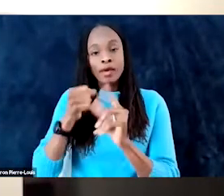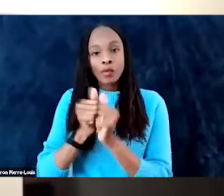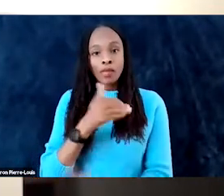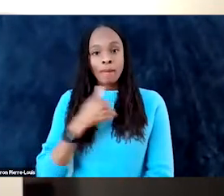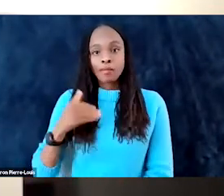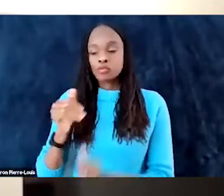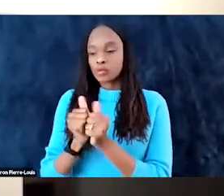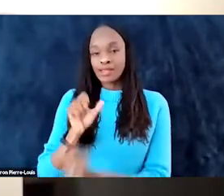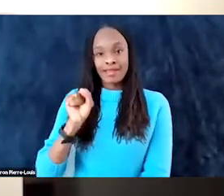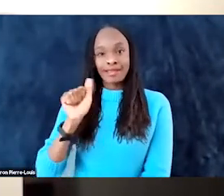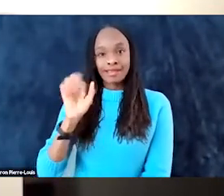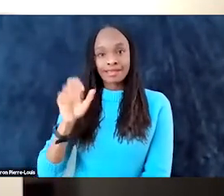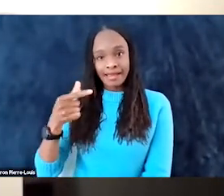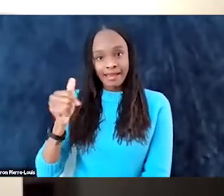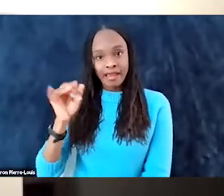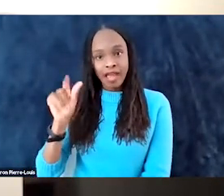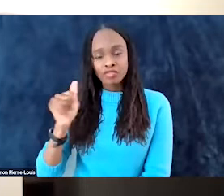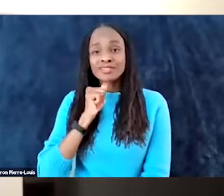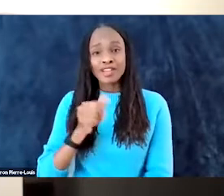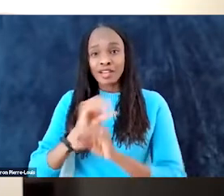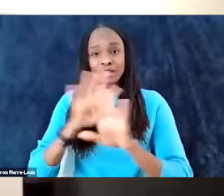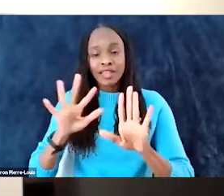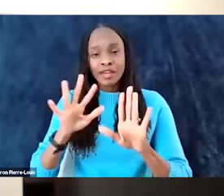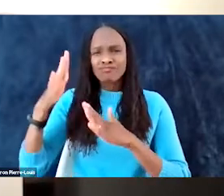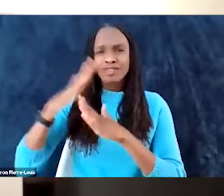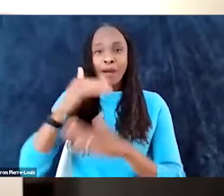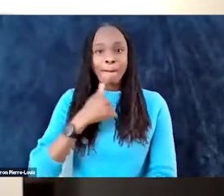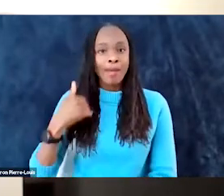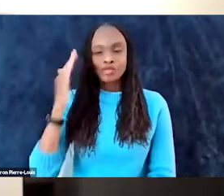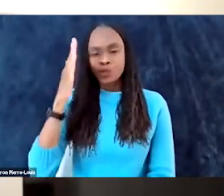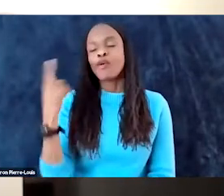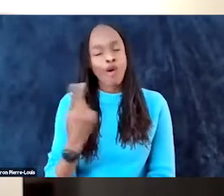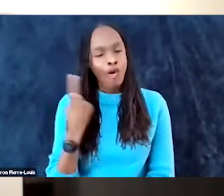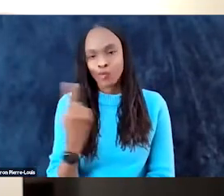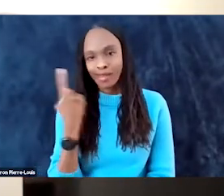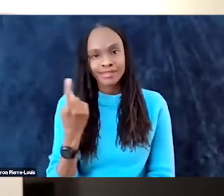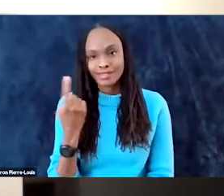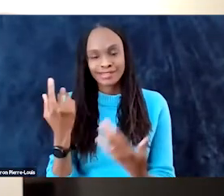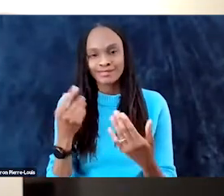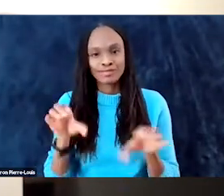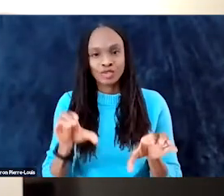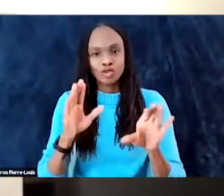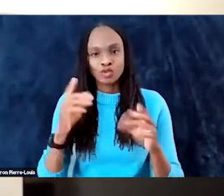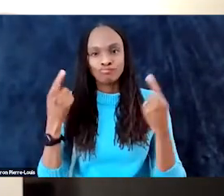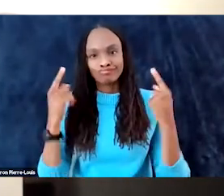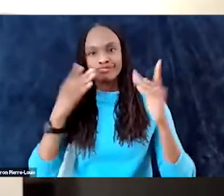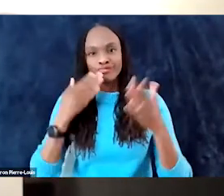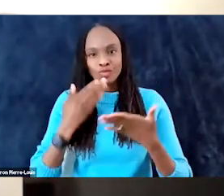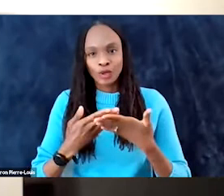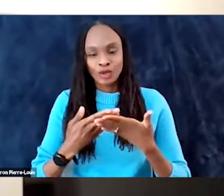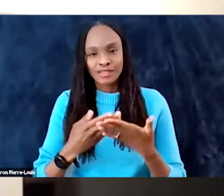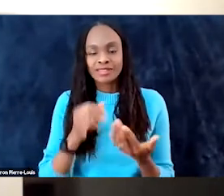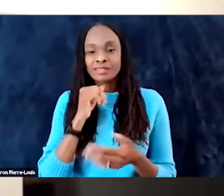of SAG-AFTRA is unclear. The top members will always do well, maybe not quite as well, but where the